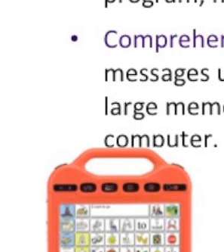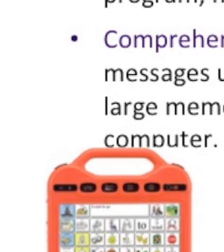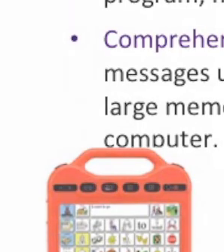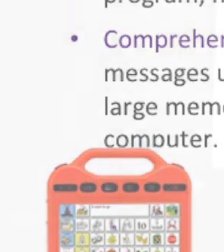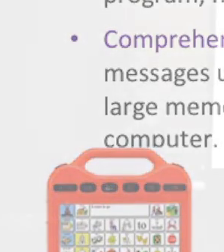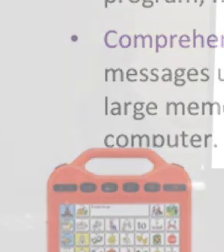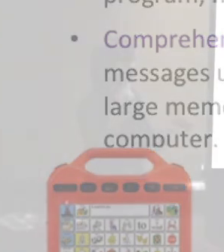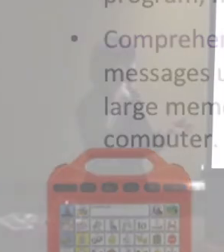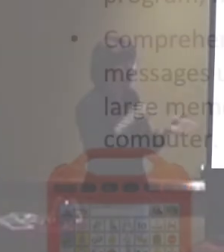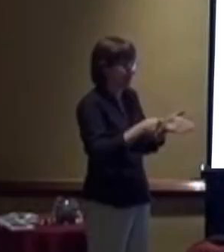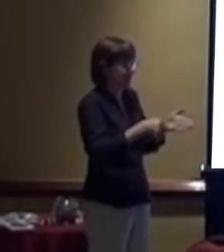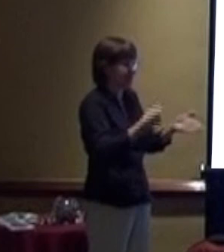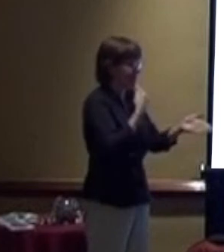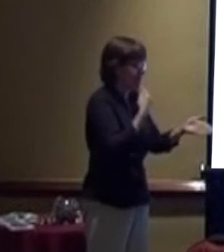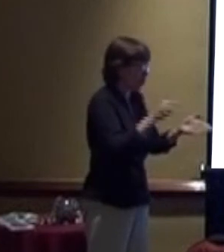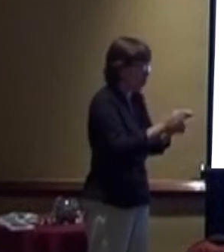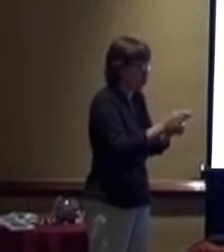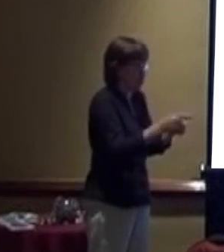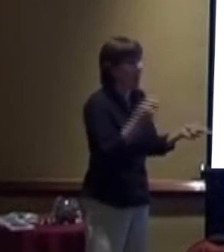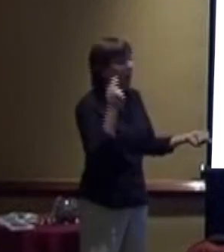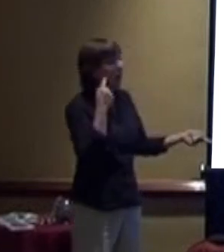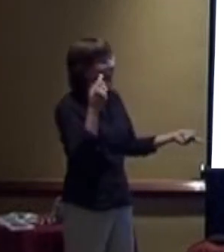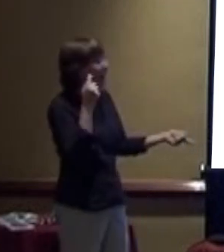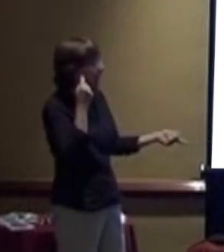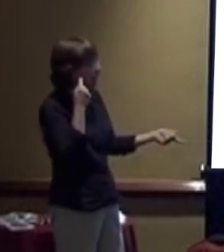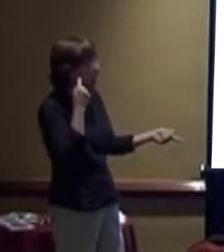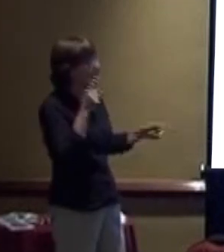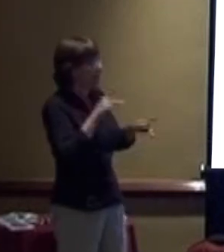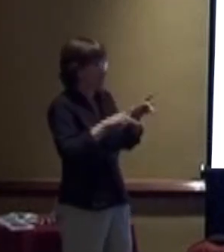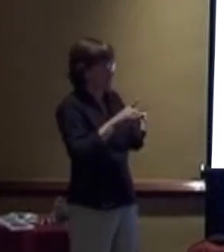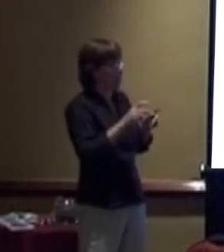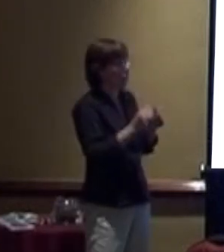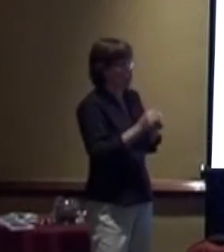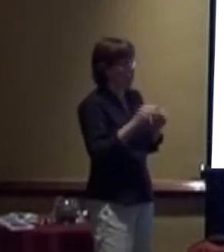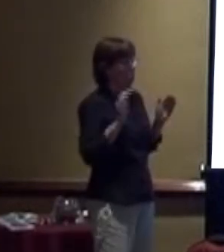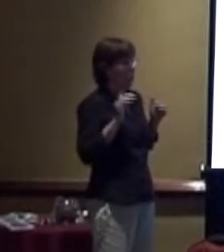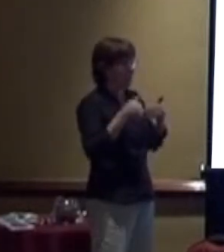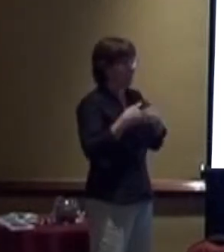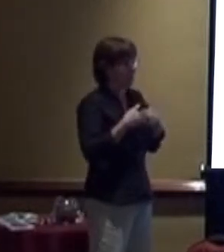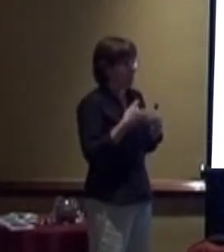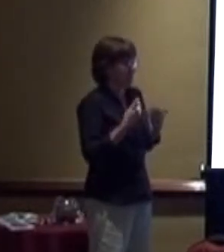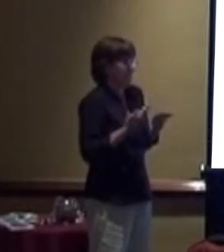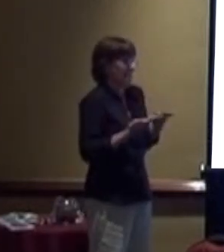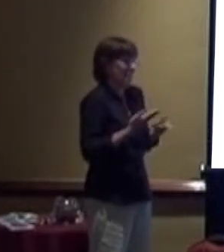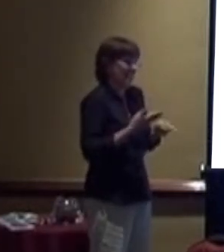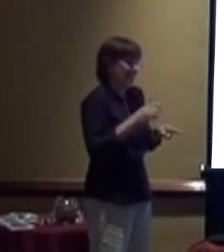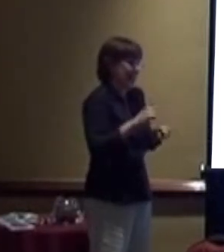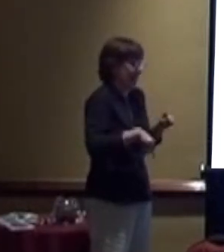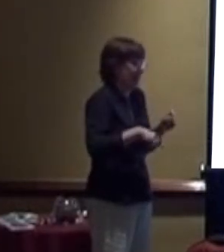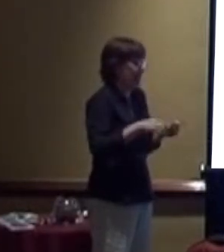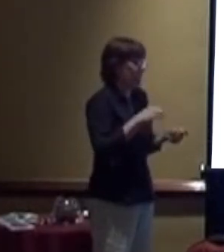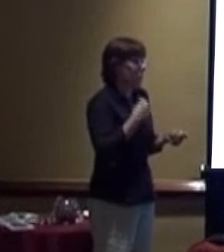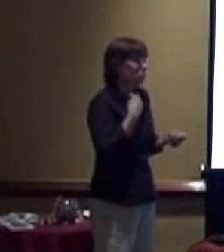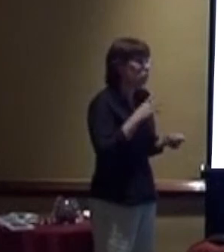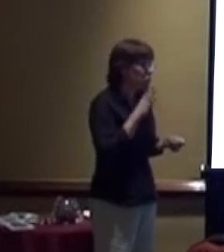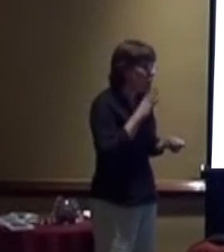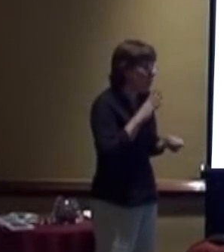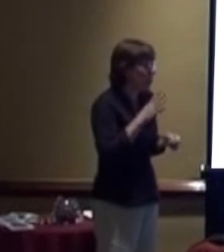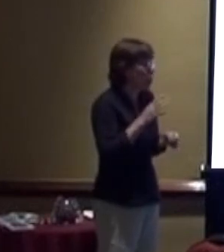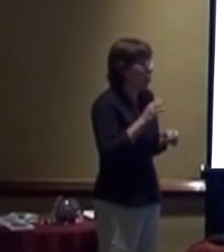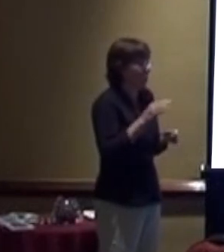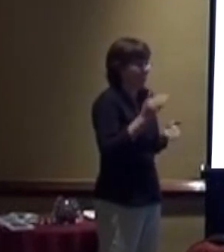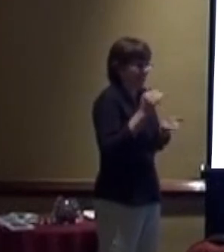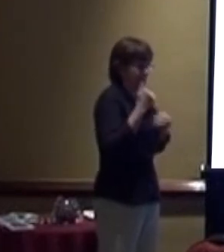word. So these devices help persons with autism who might be nonverbal or might have limited verbal